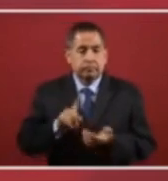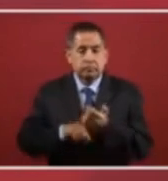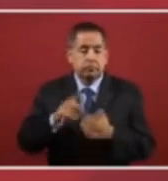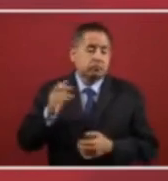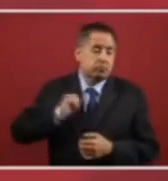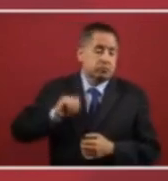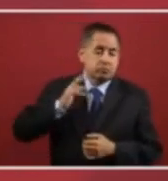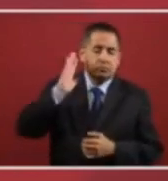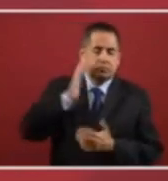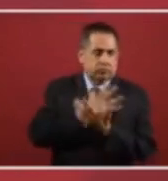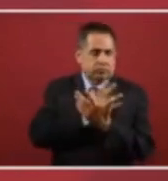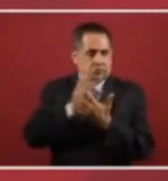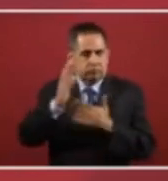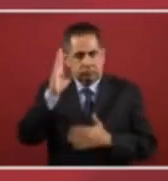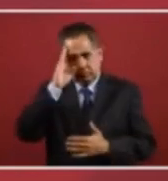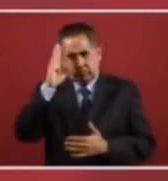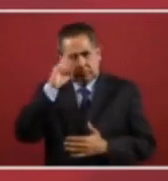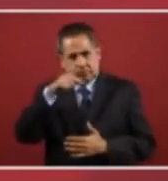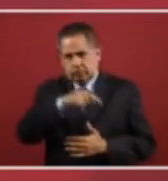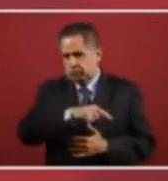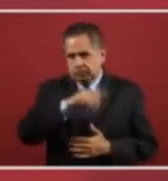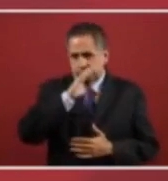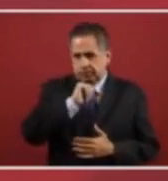it was an excess